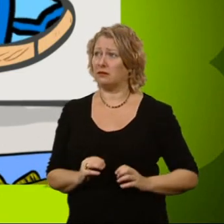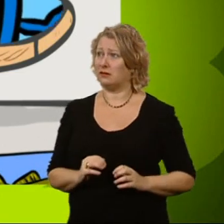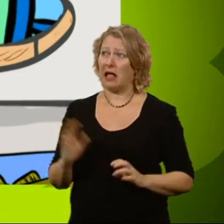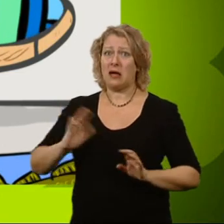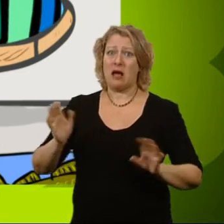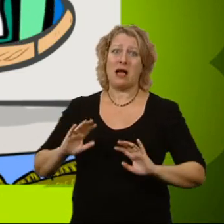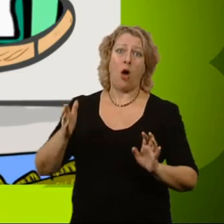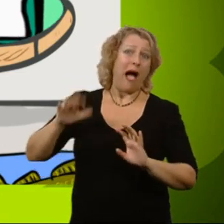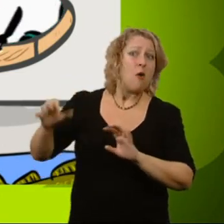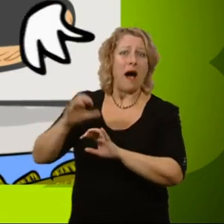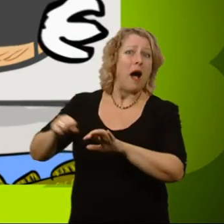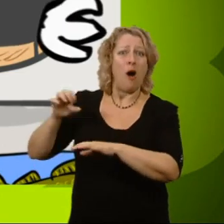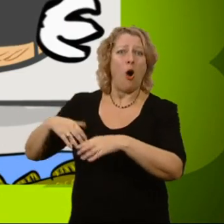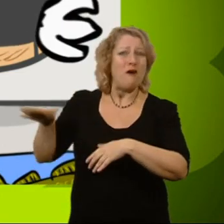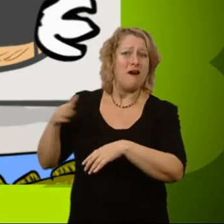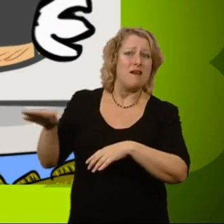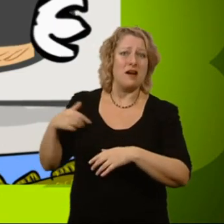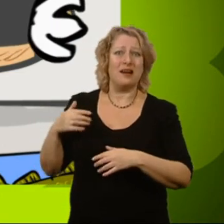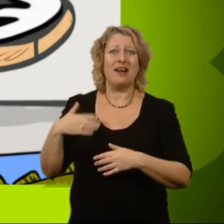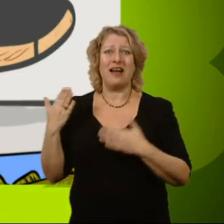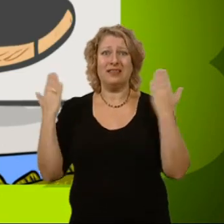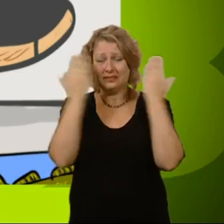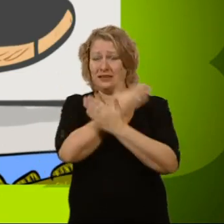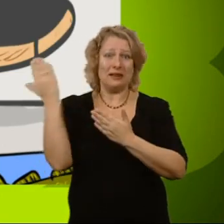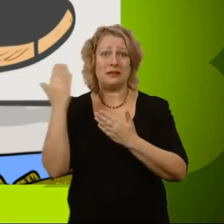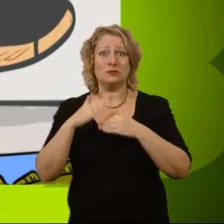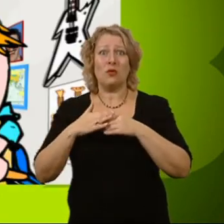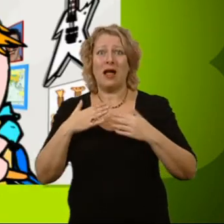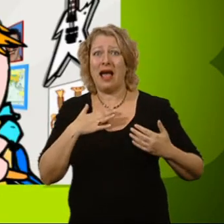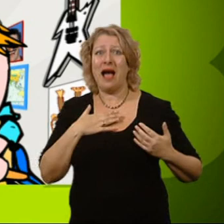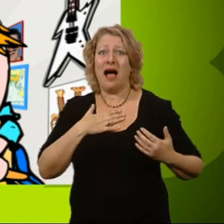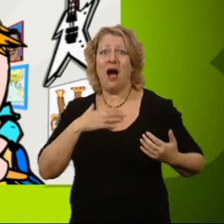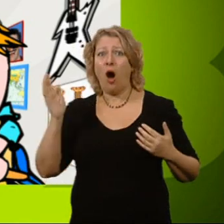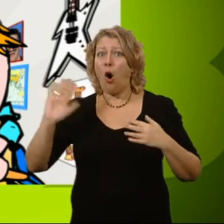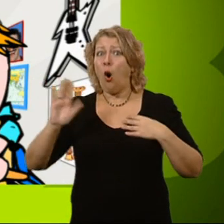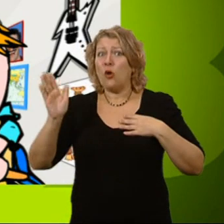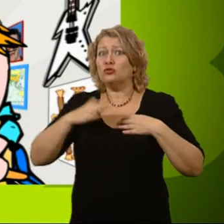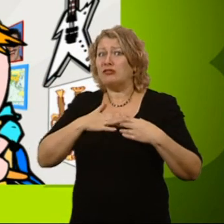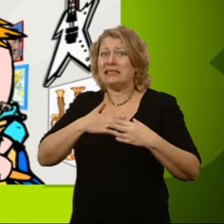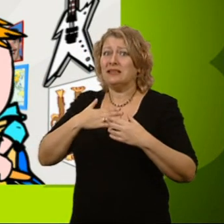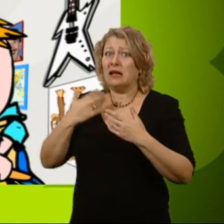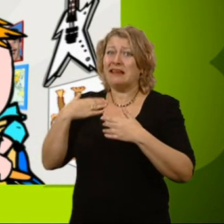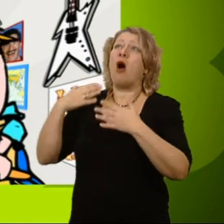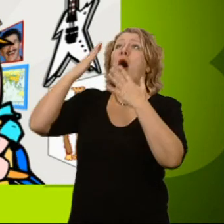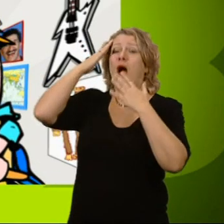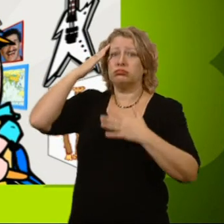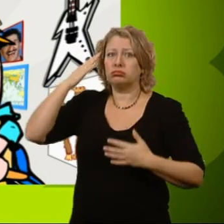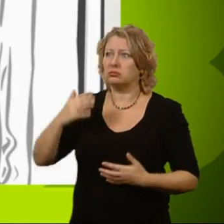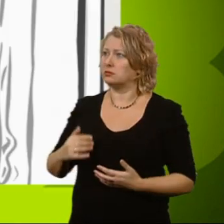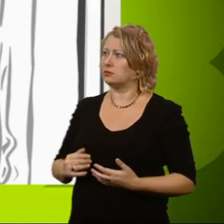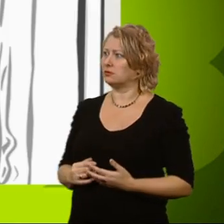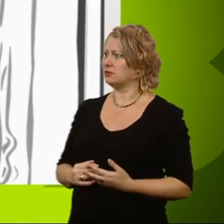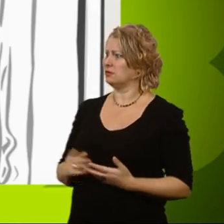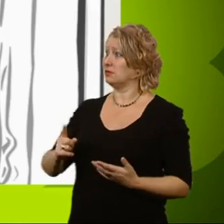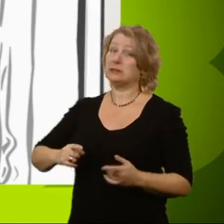Ow! Oh, no, get off! No, honestly, I really like sliding doors. Ow! Get off! Oh, all me feathers! Oh, dear. Little Howard,